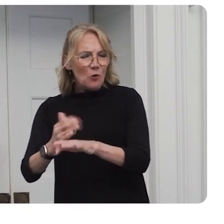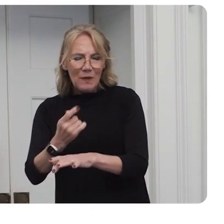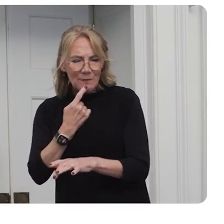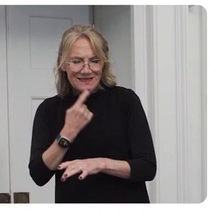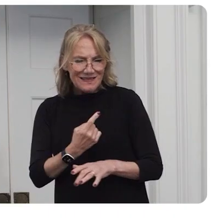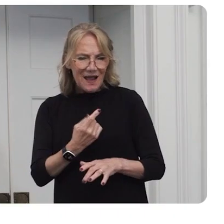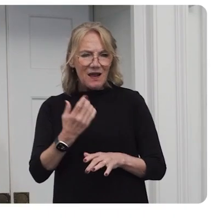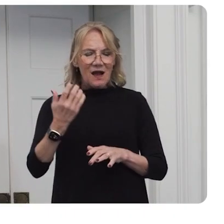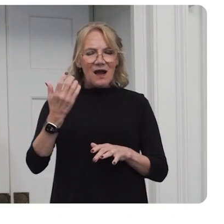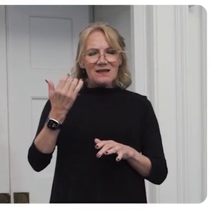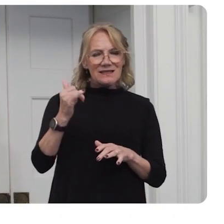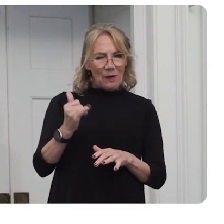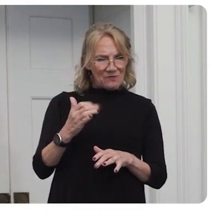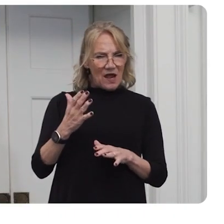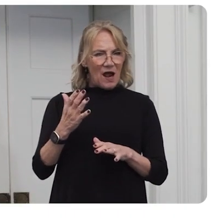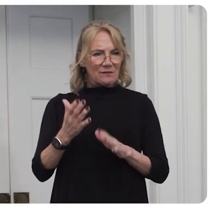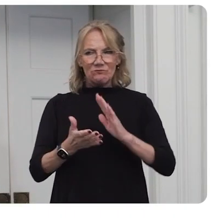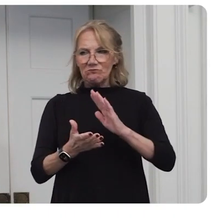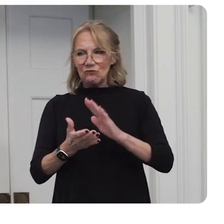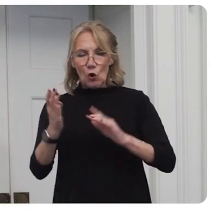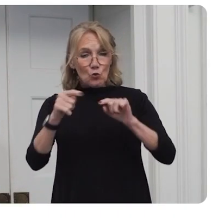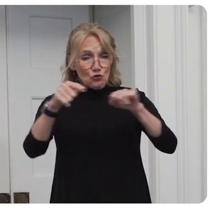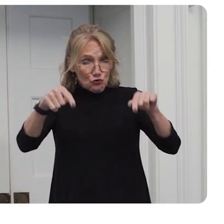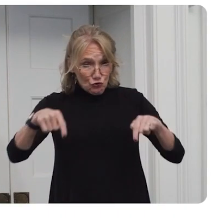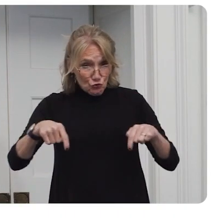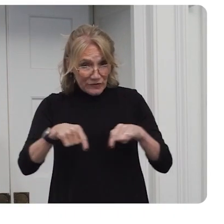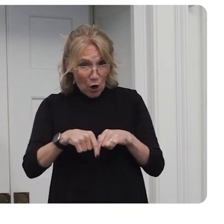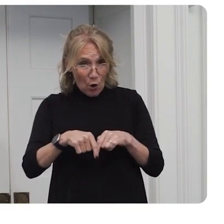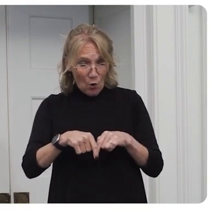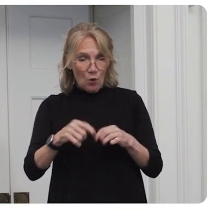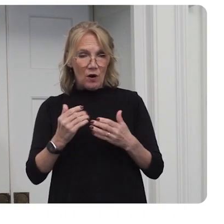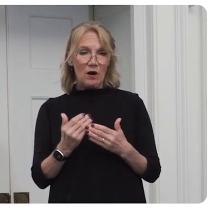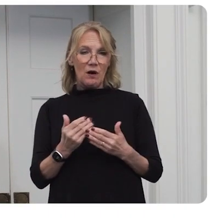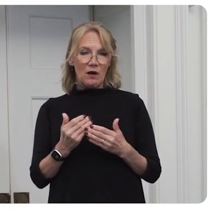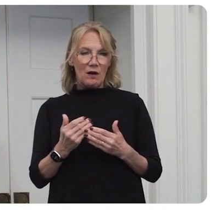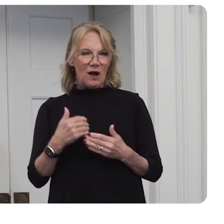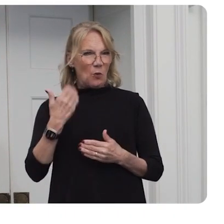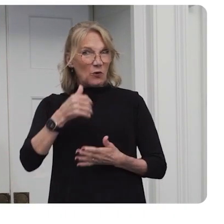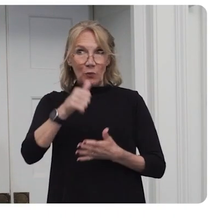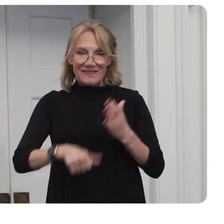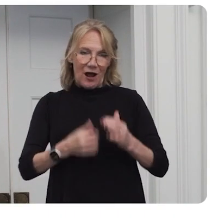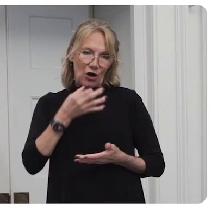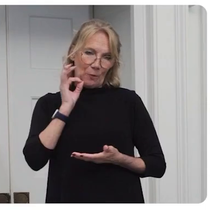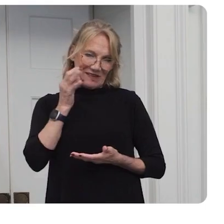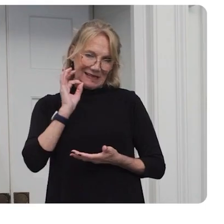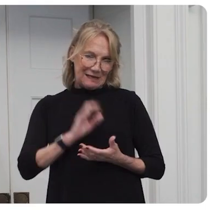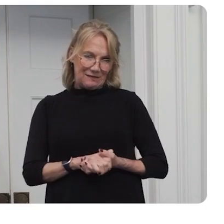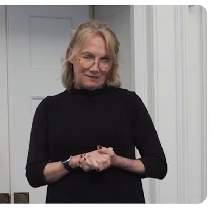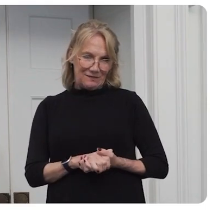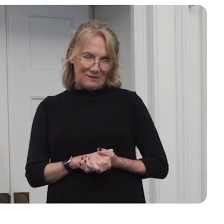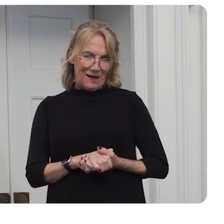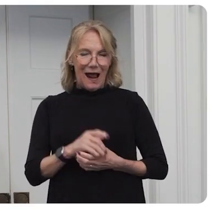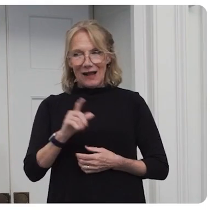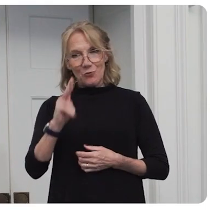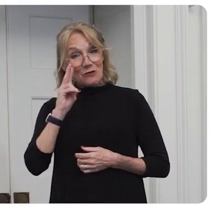Grace won't mind me saying this, but sometimes, we go to the studio. We always start off with a cup of tea. That's